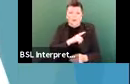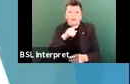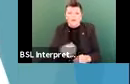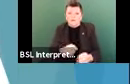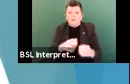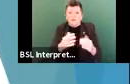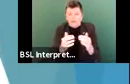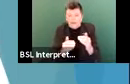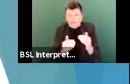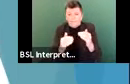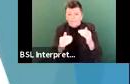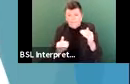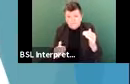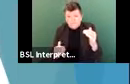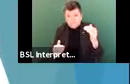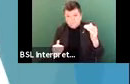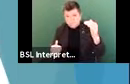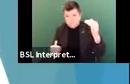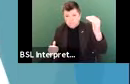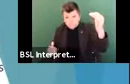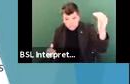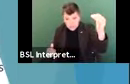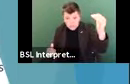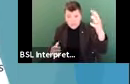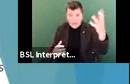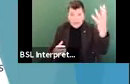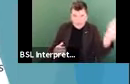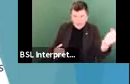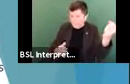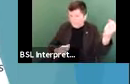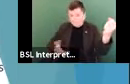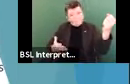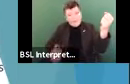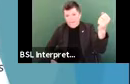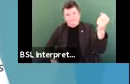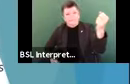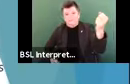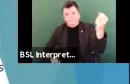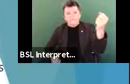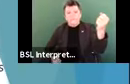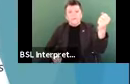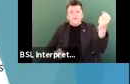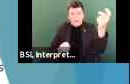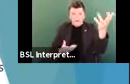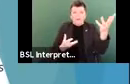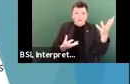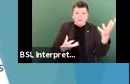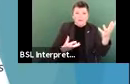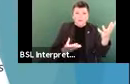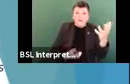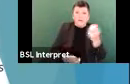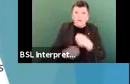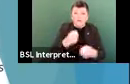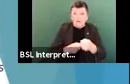gap between the haves and the have-nots is providing a massive